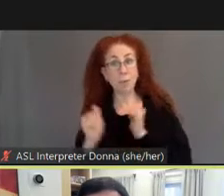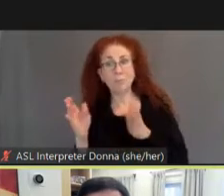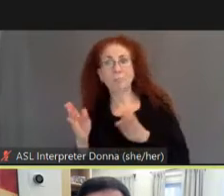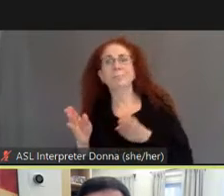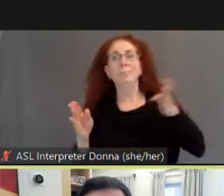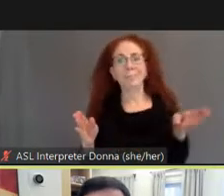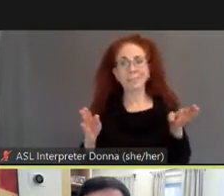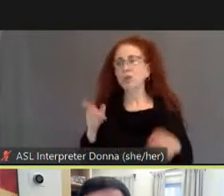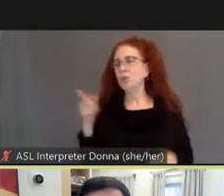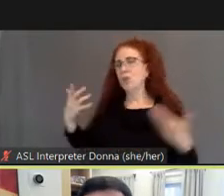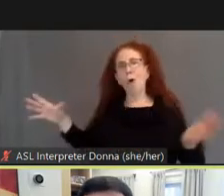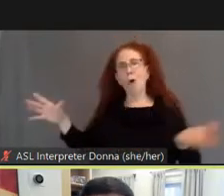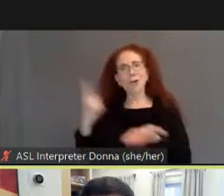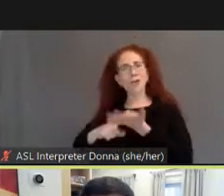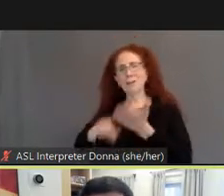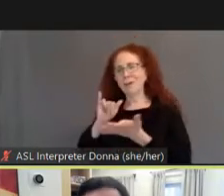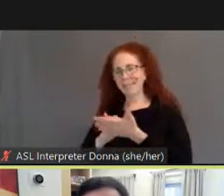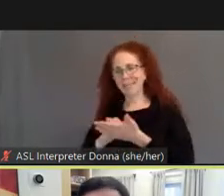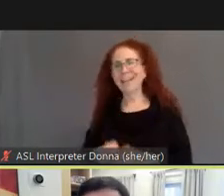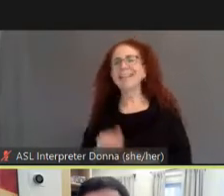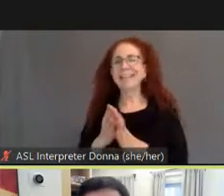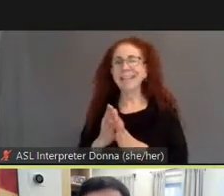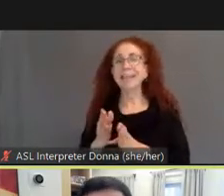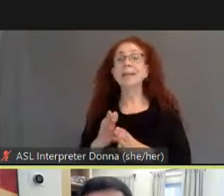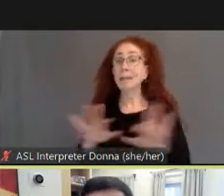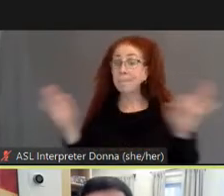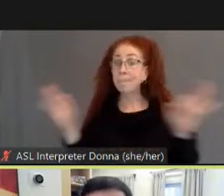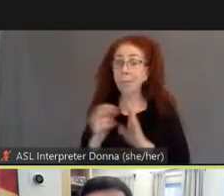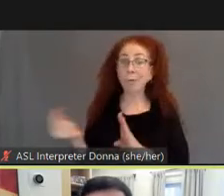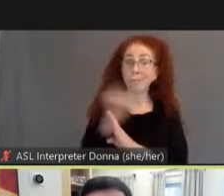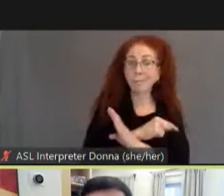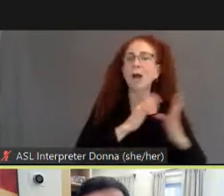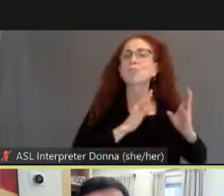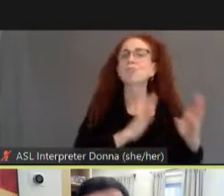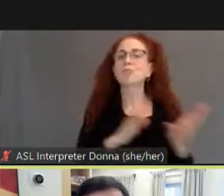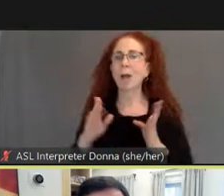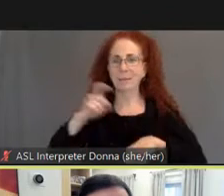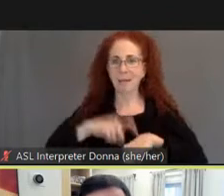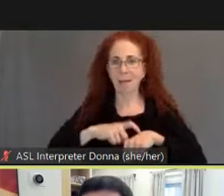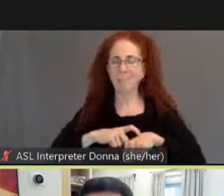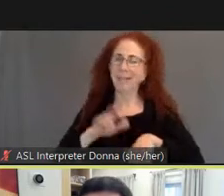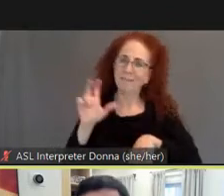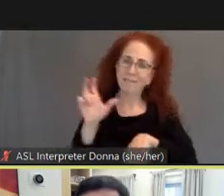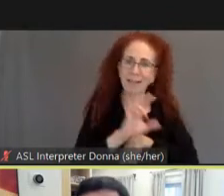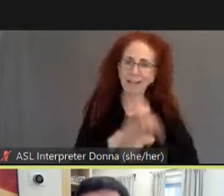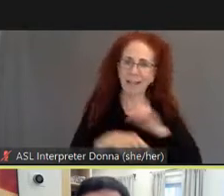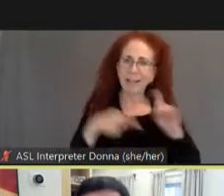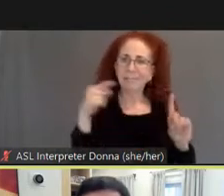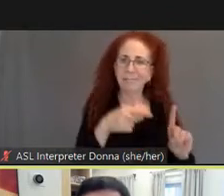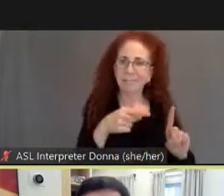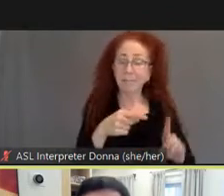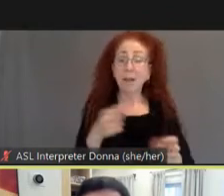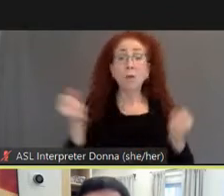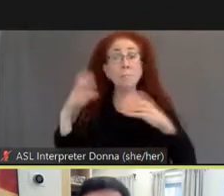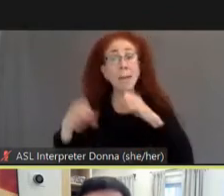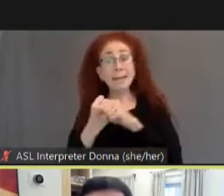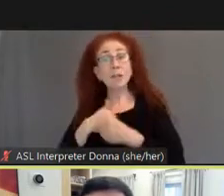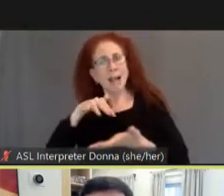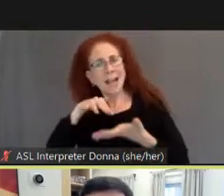presentation, to invest in the preparation. I studied opera for many